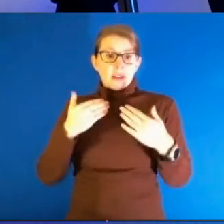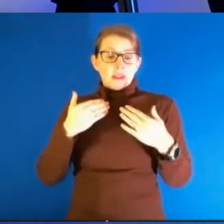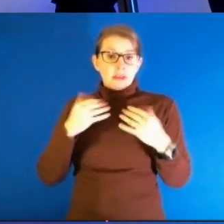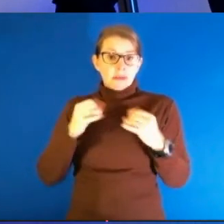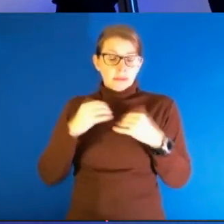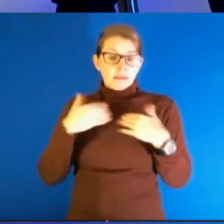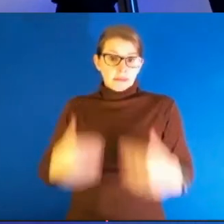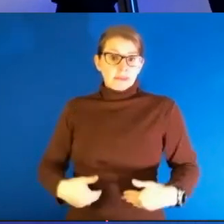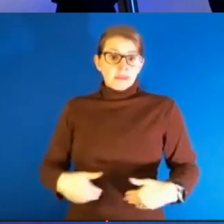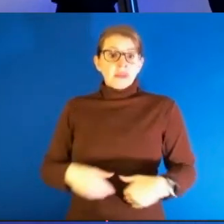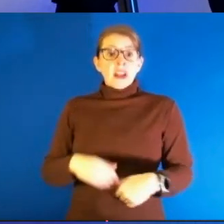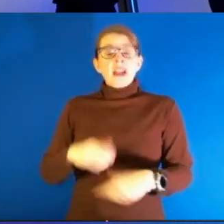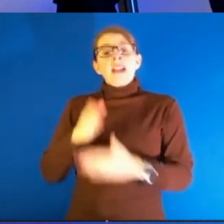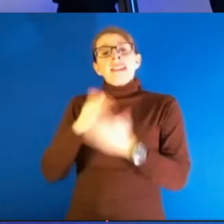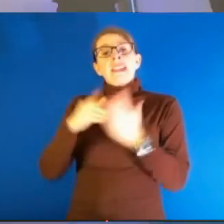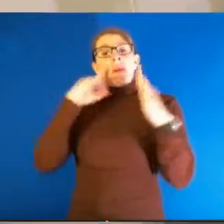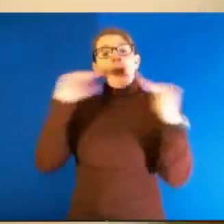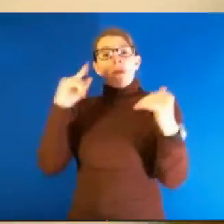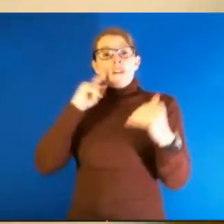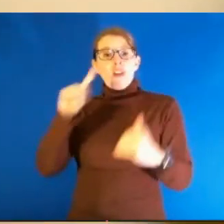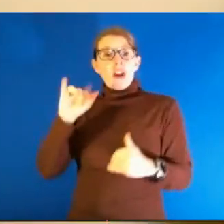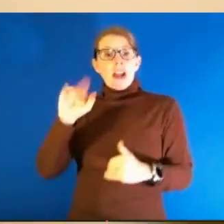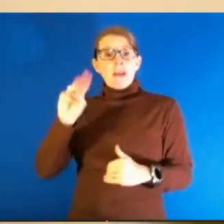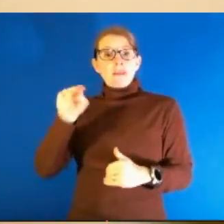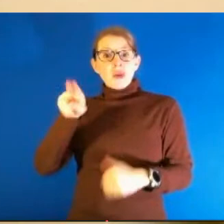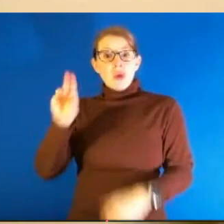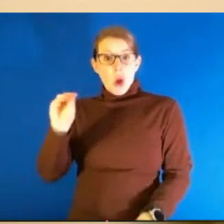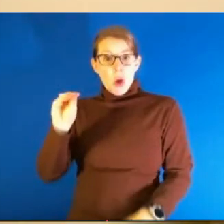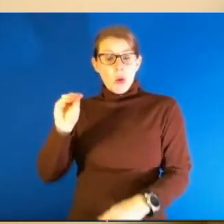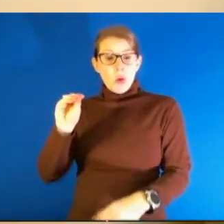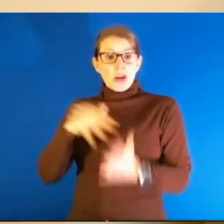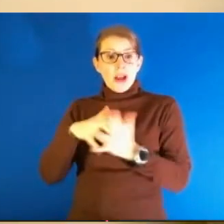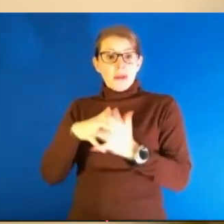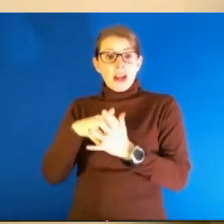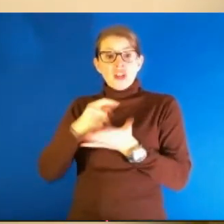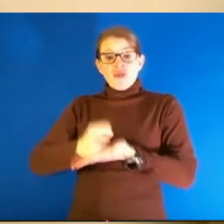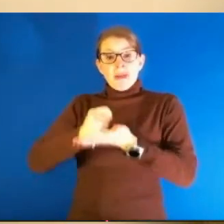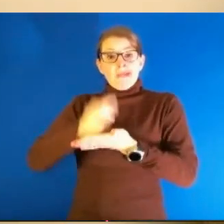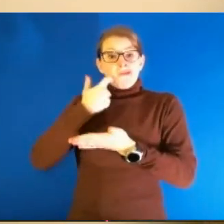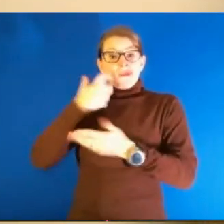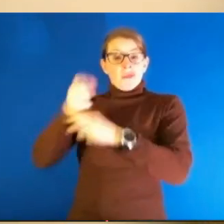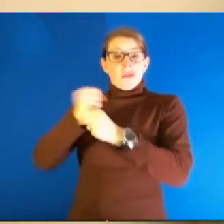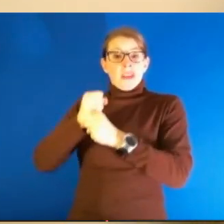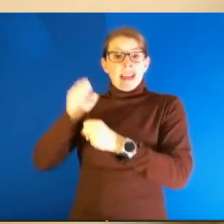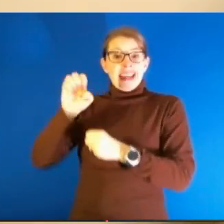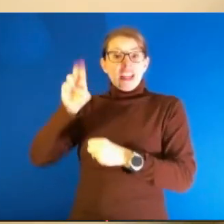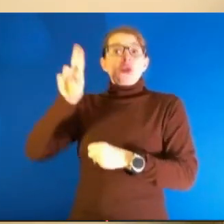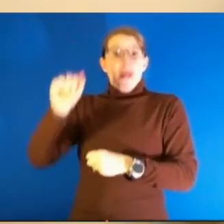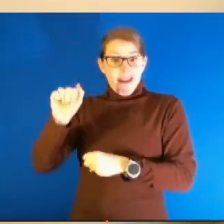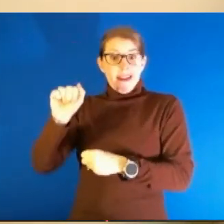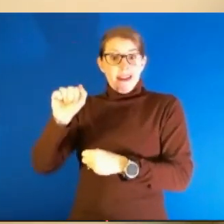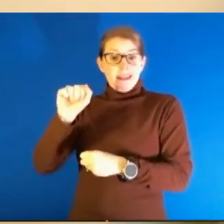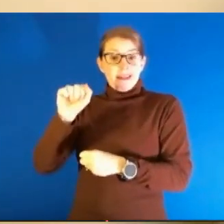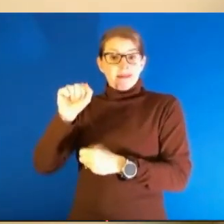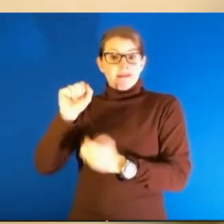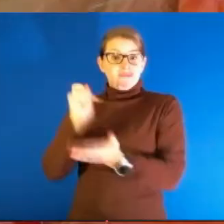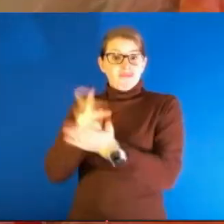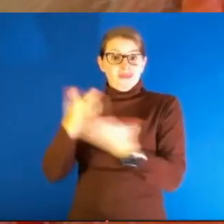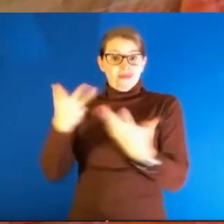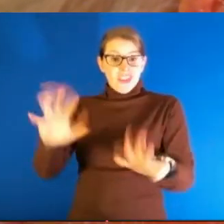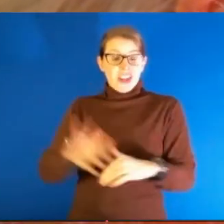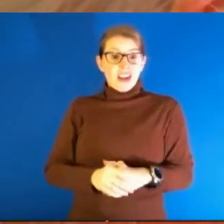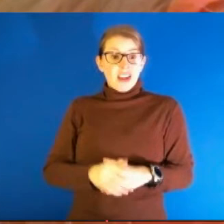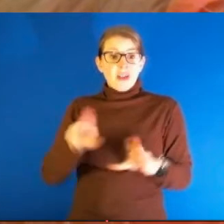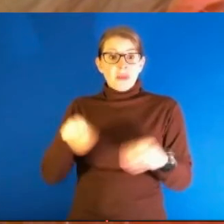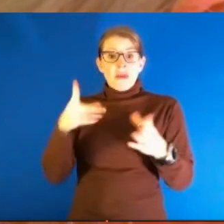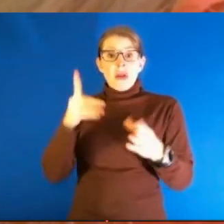front yesterday for immunocompromised people in the form of a treatment that recently received emergency use authorization. We've given more than 100